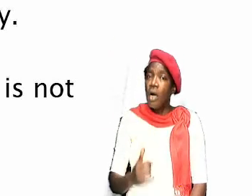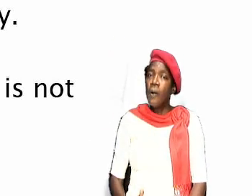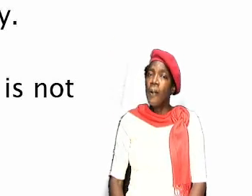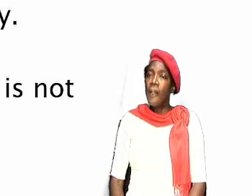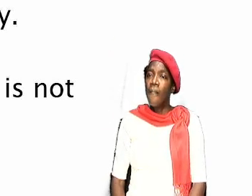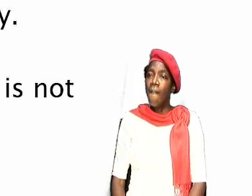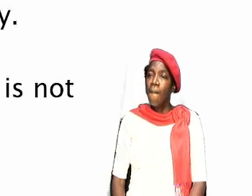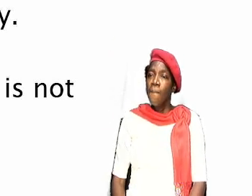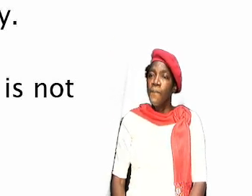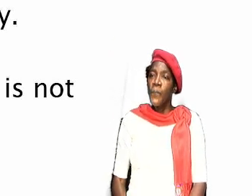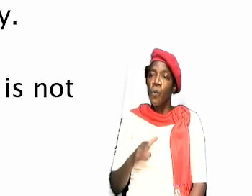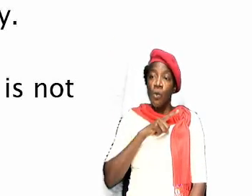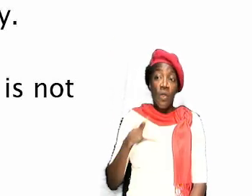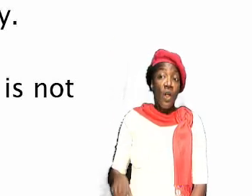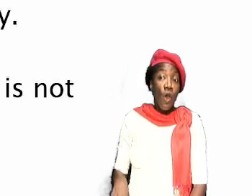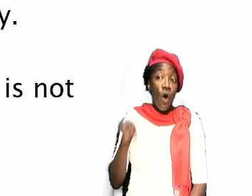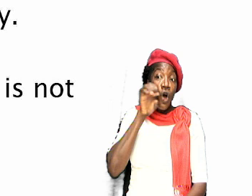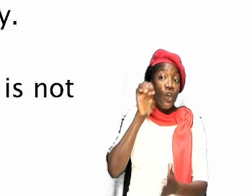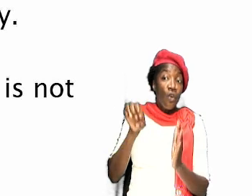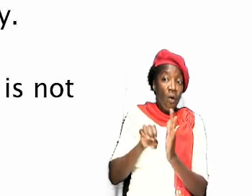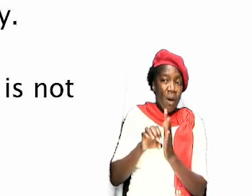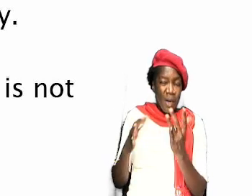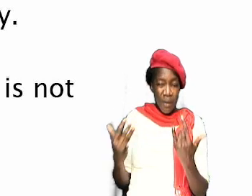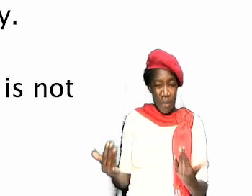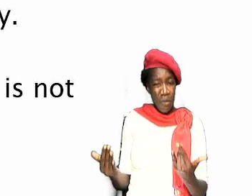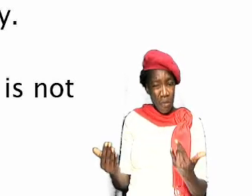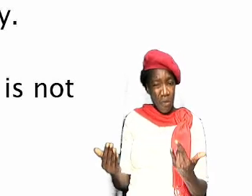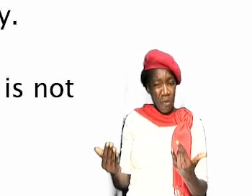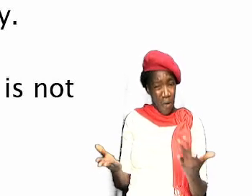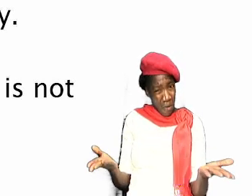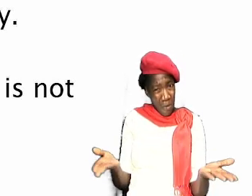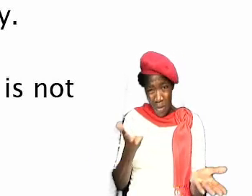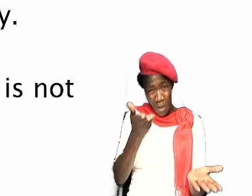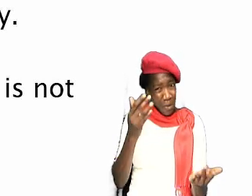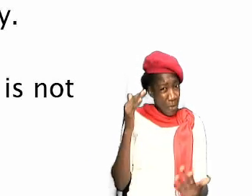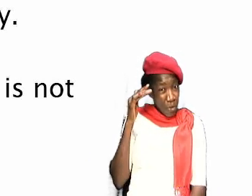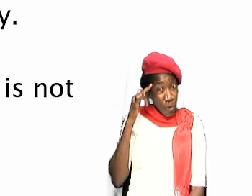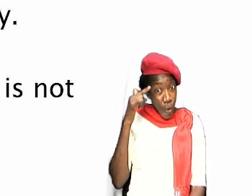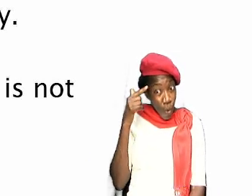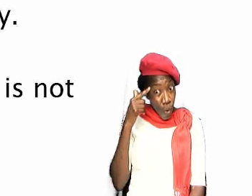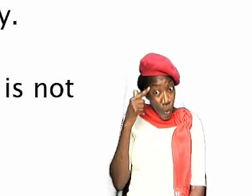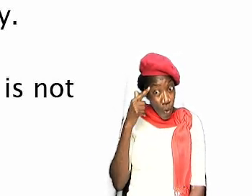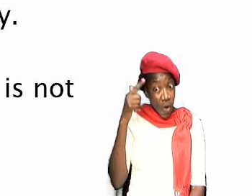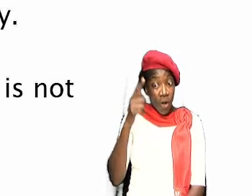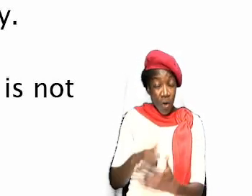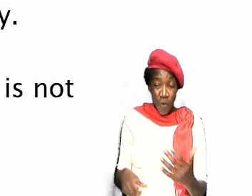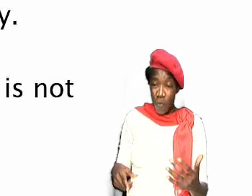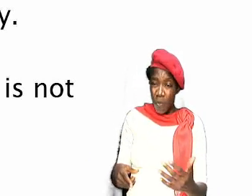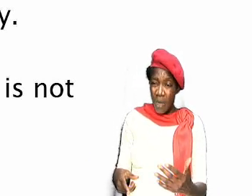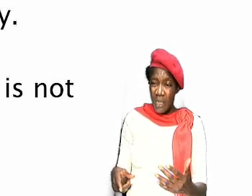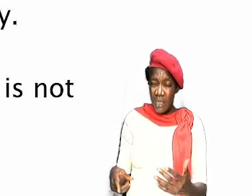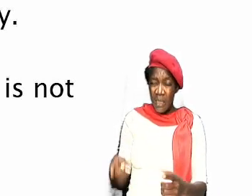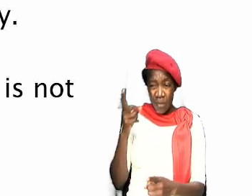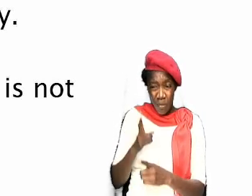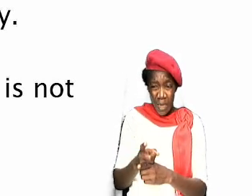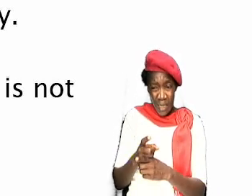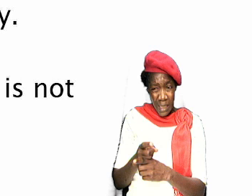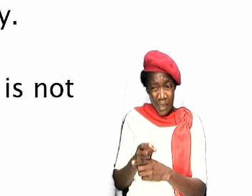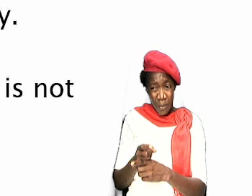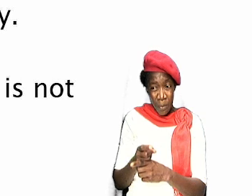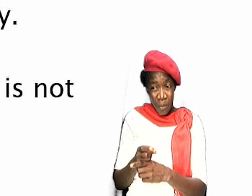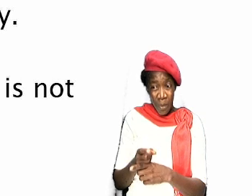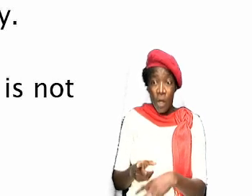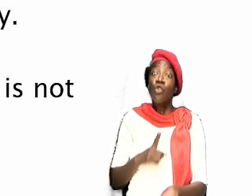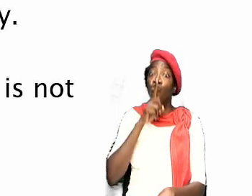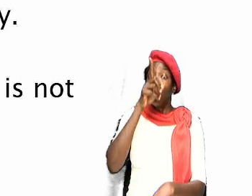to the Lord's command. How can an individual know what is right, try to justify their wrongdoing? He